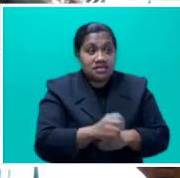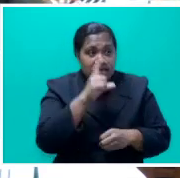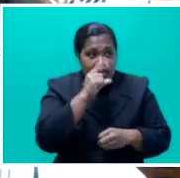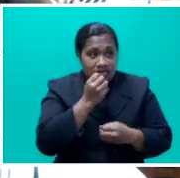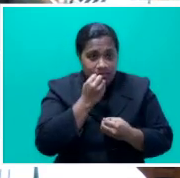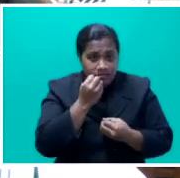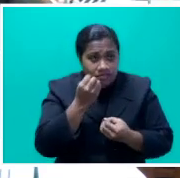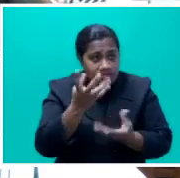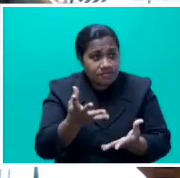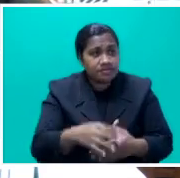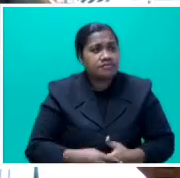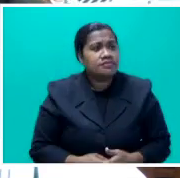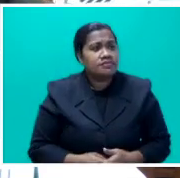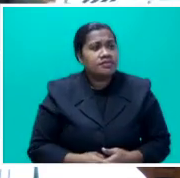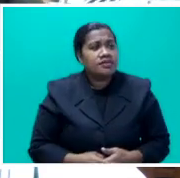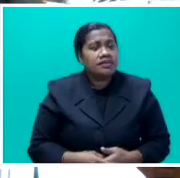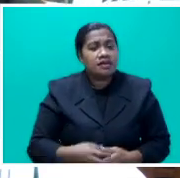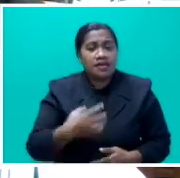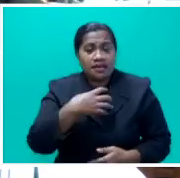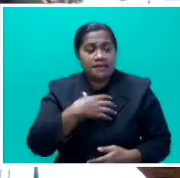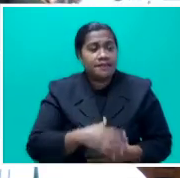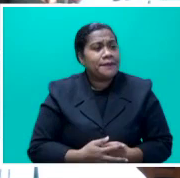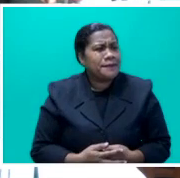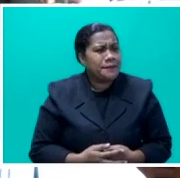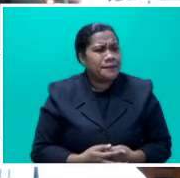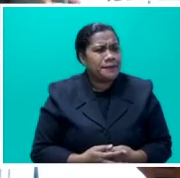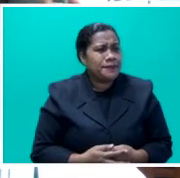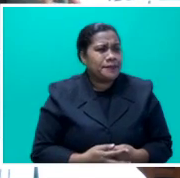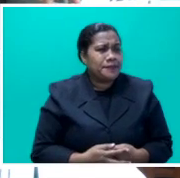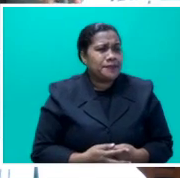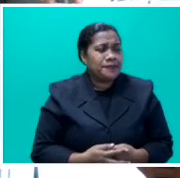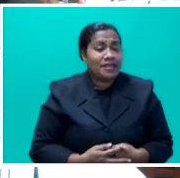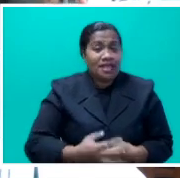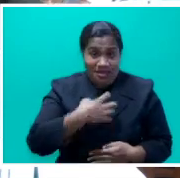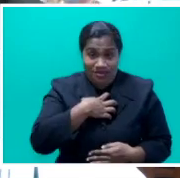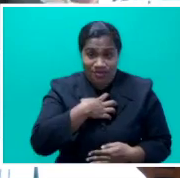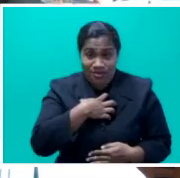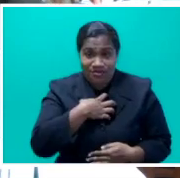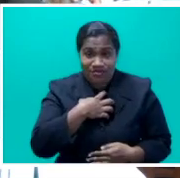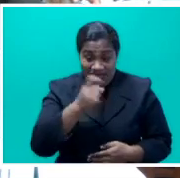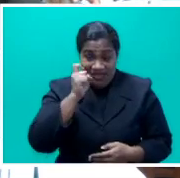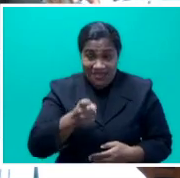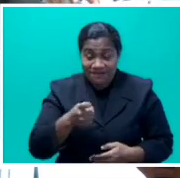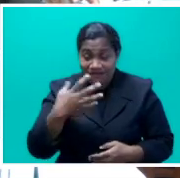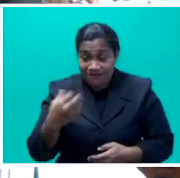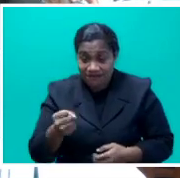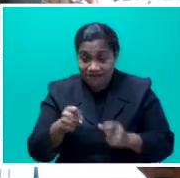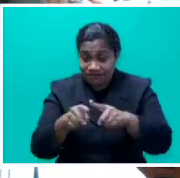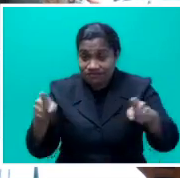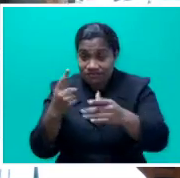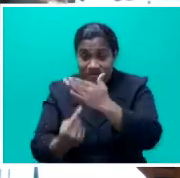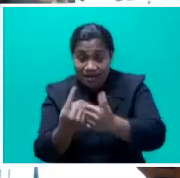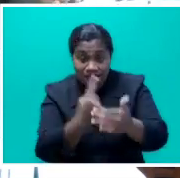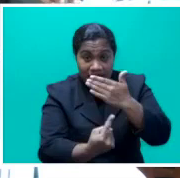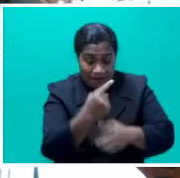preempt, and of course be more proactive in responding to some of the incidences that